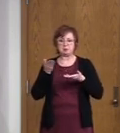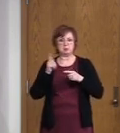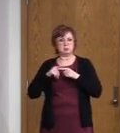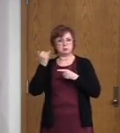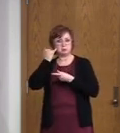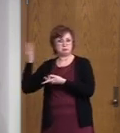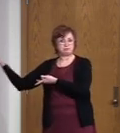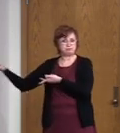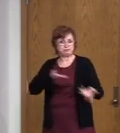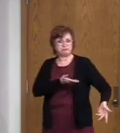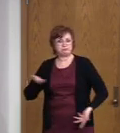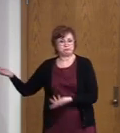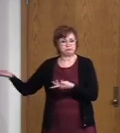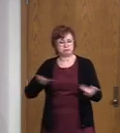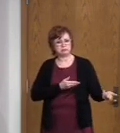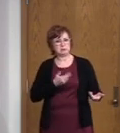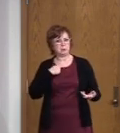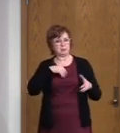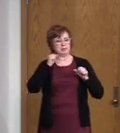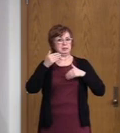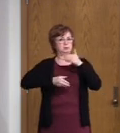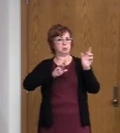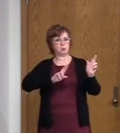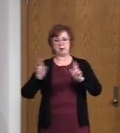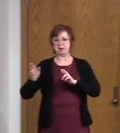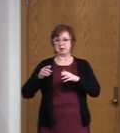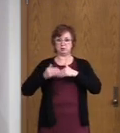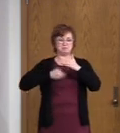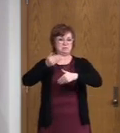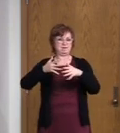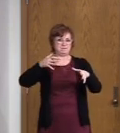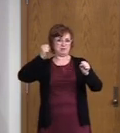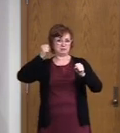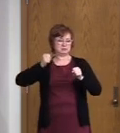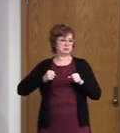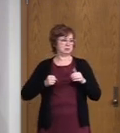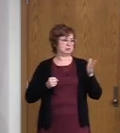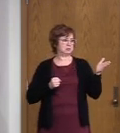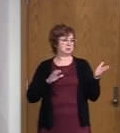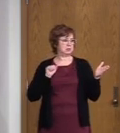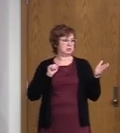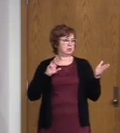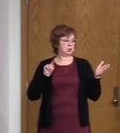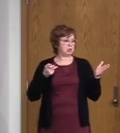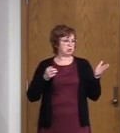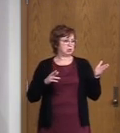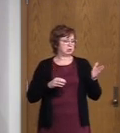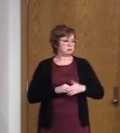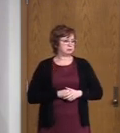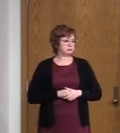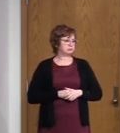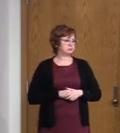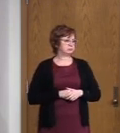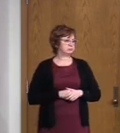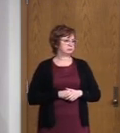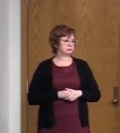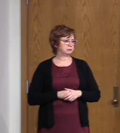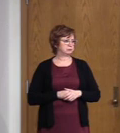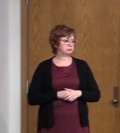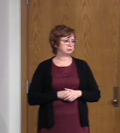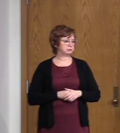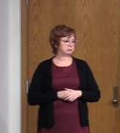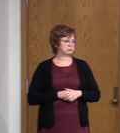pace. Arthur? Can you explain why you didn't choose to put